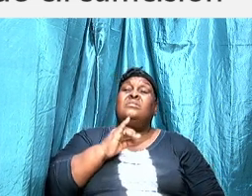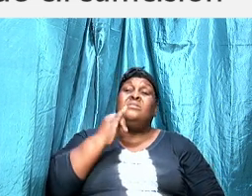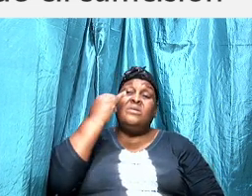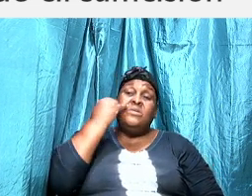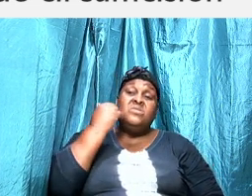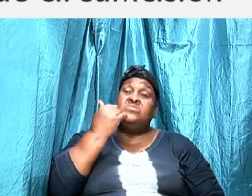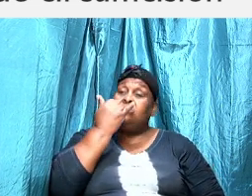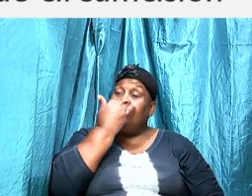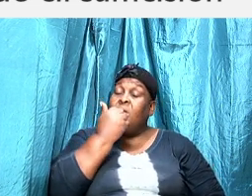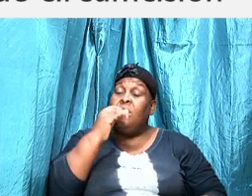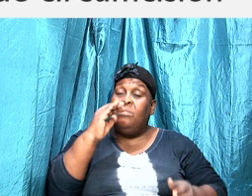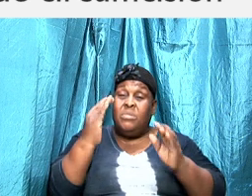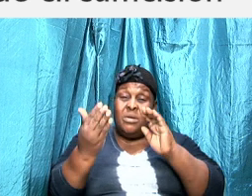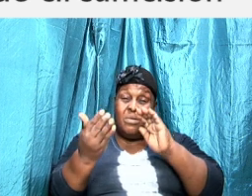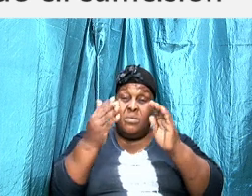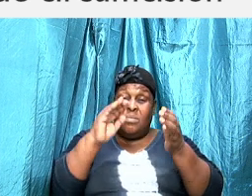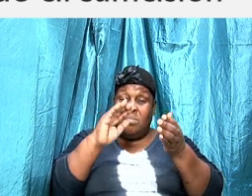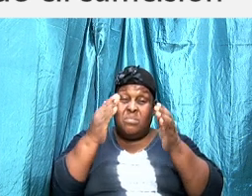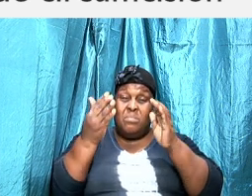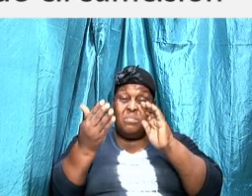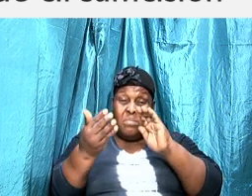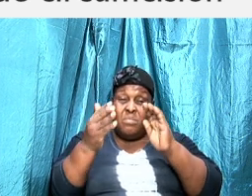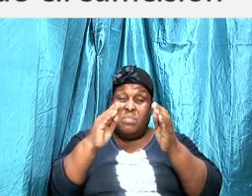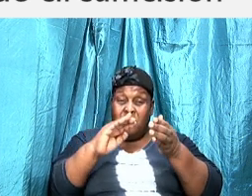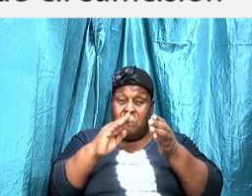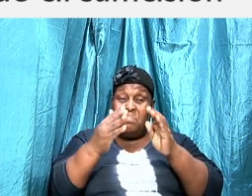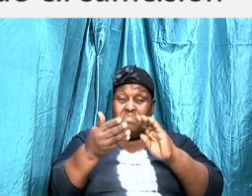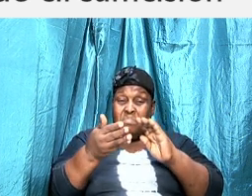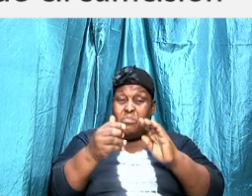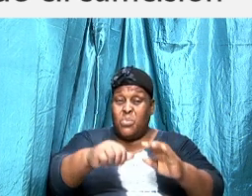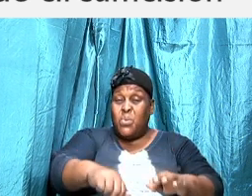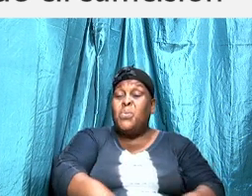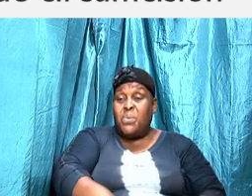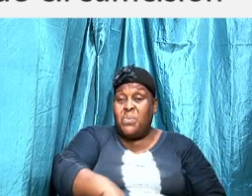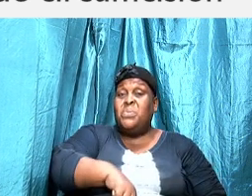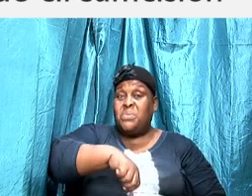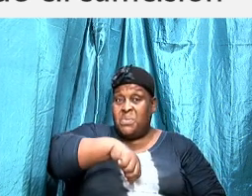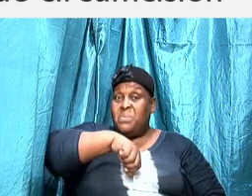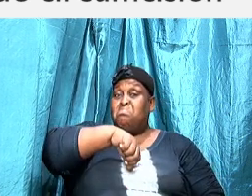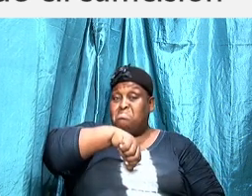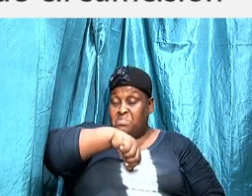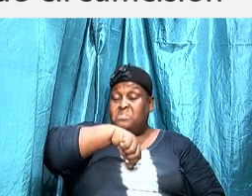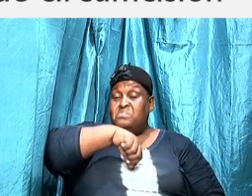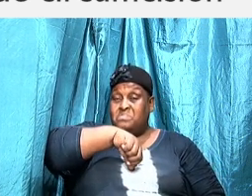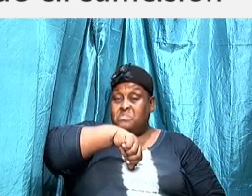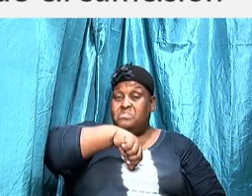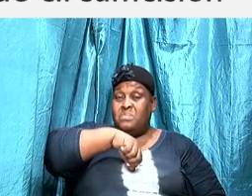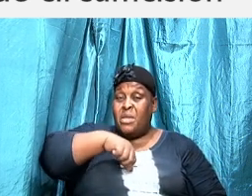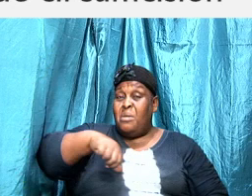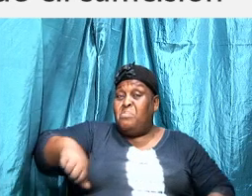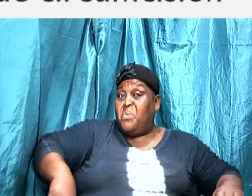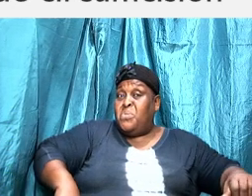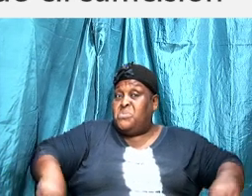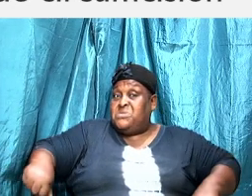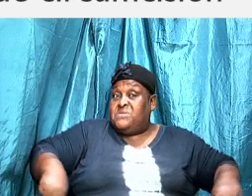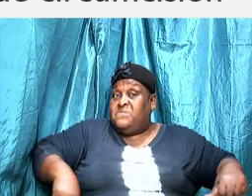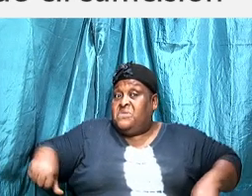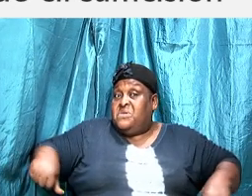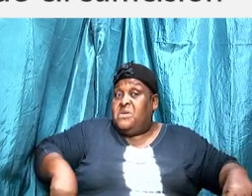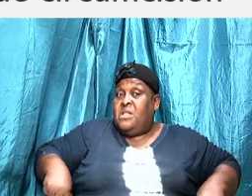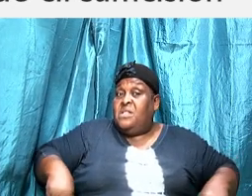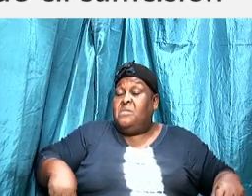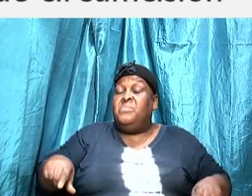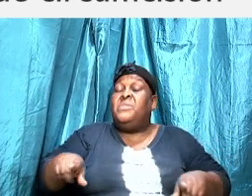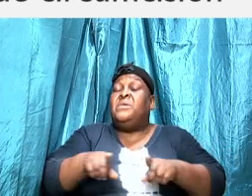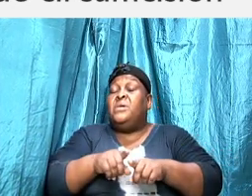became, as it were, a bit high-minded, you know, a bit boastful, as it were, to say